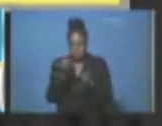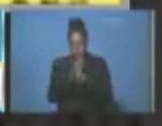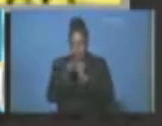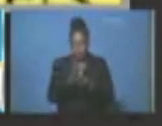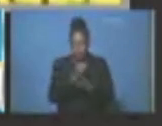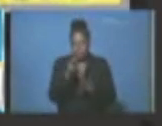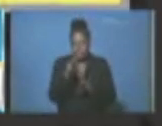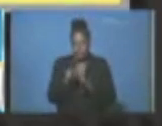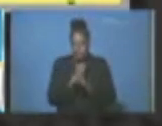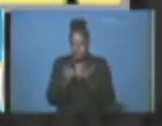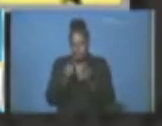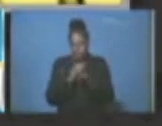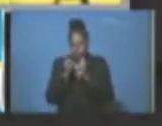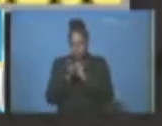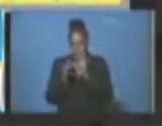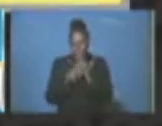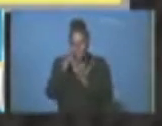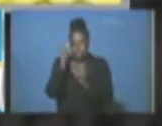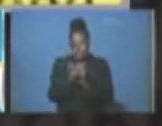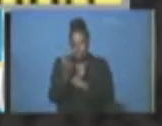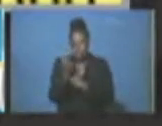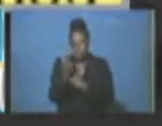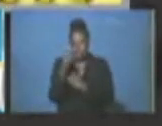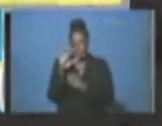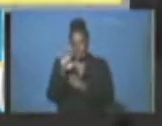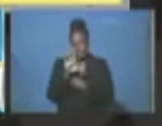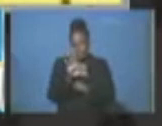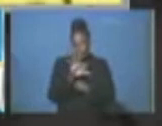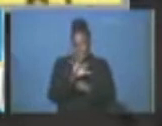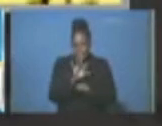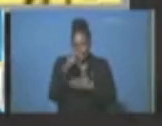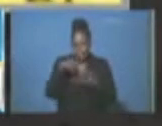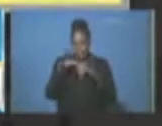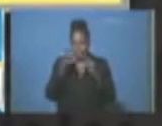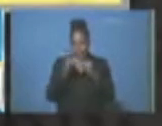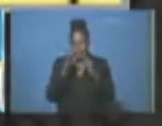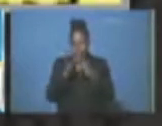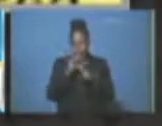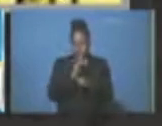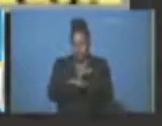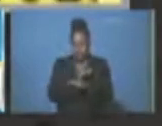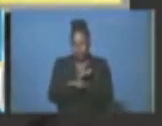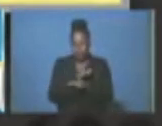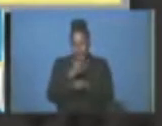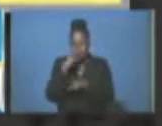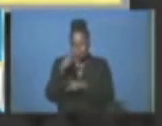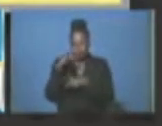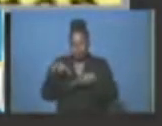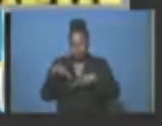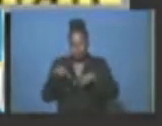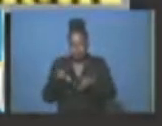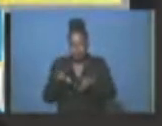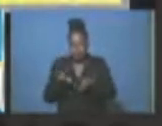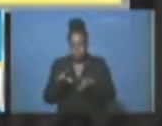A turning point came January 11th, 1958, during a meeting at the House of Labor, Wolf Road, where key labor